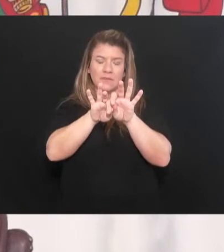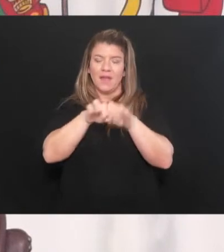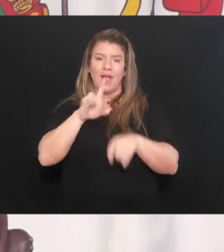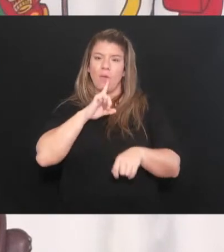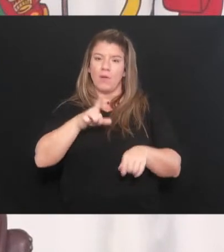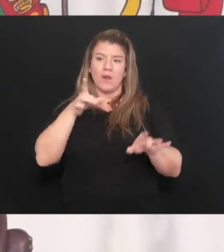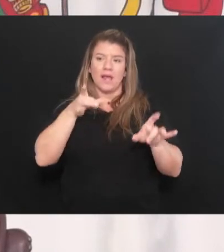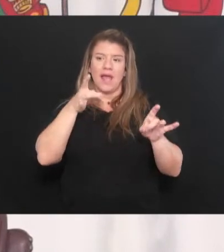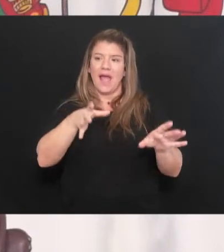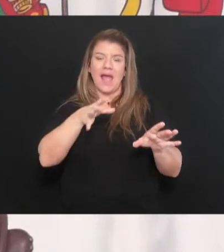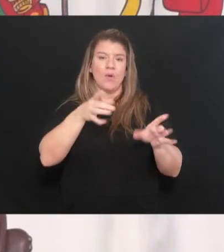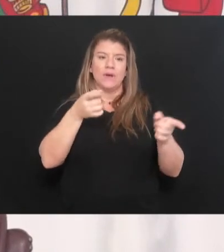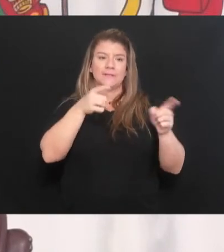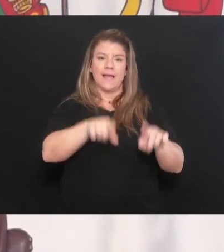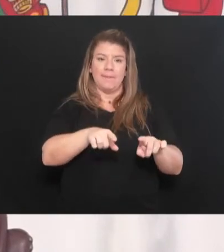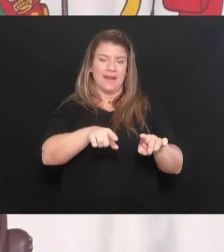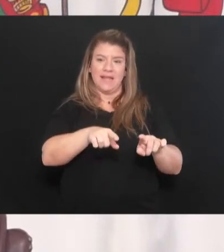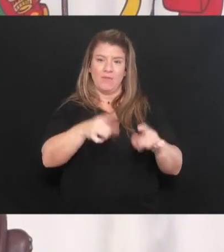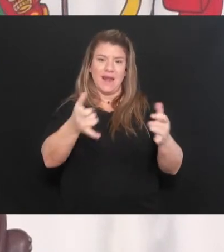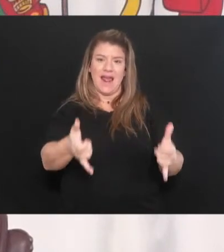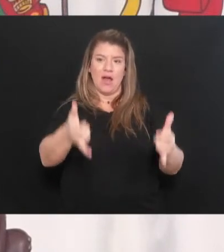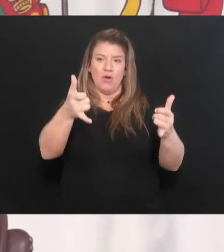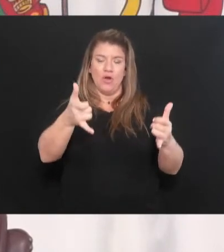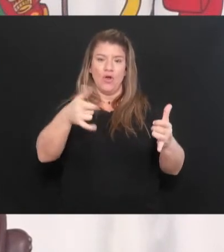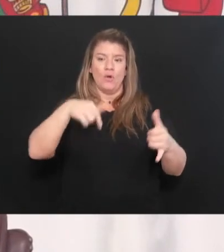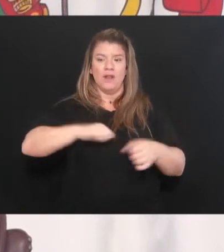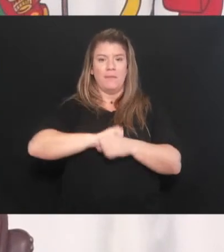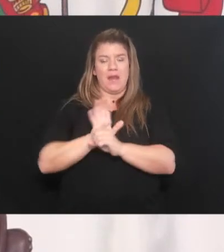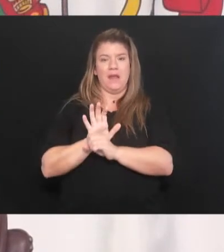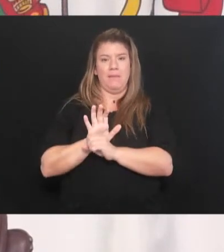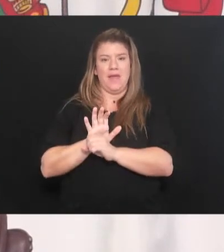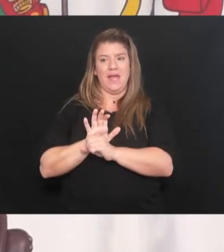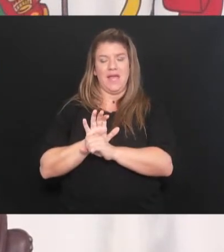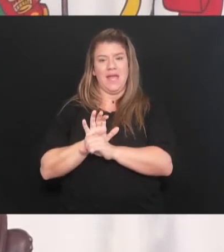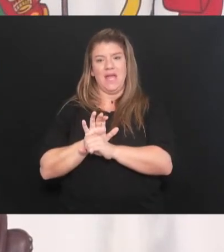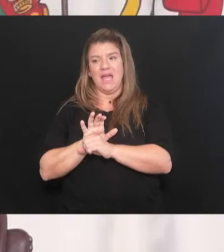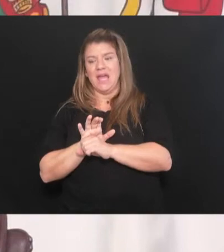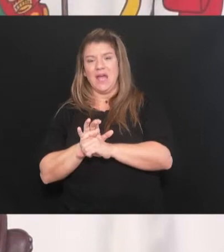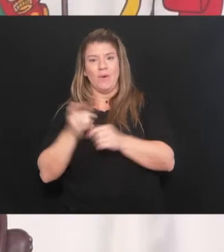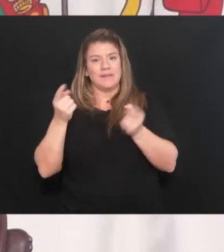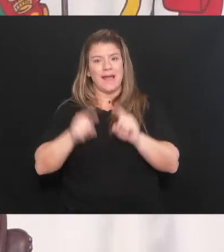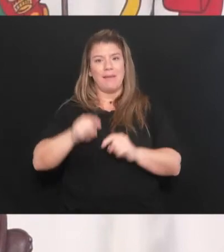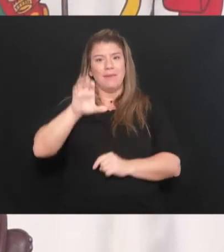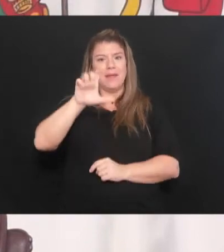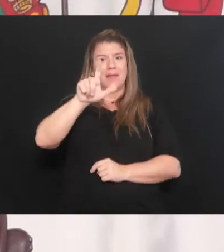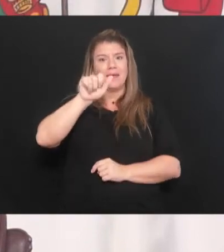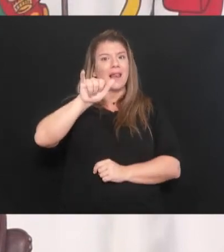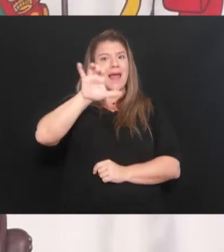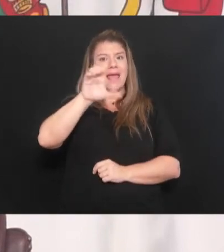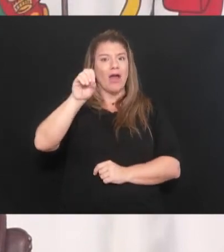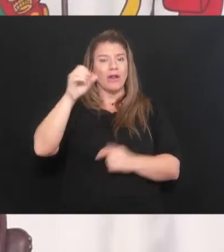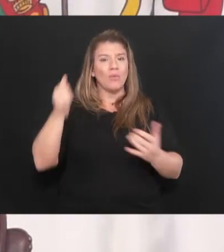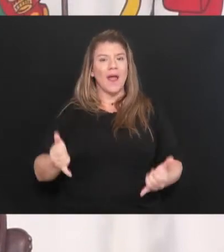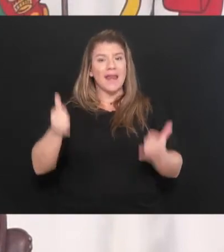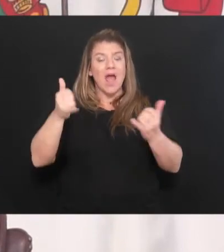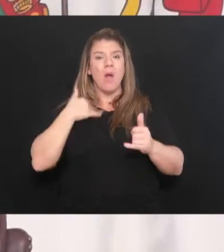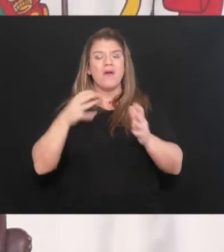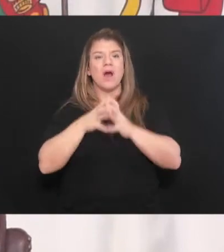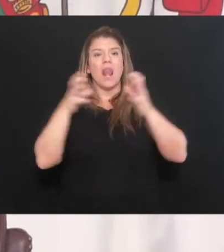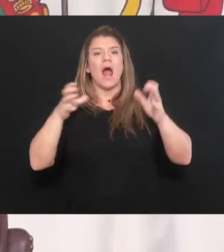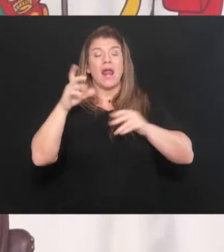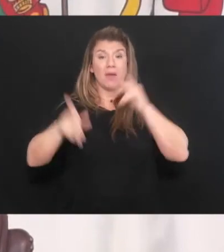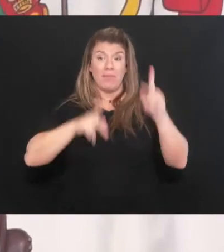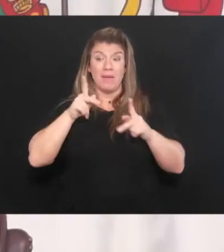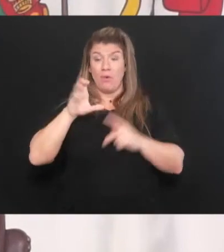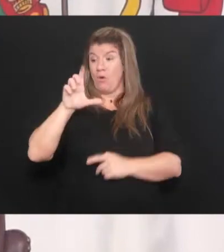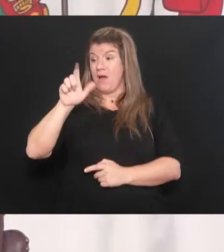like crazy with what's going on with this pandemic and raging in Clay County right now. We got a lot of folks probably in Clay